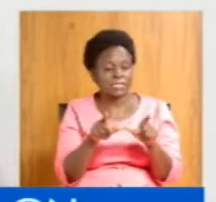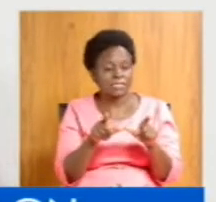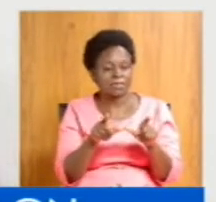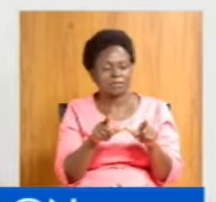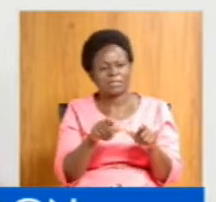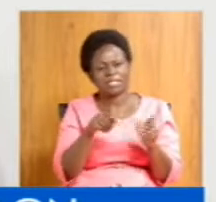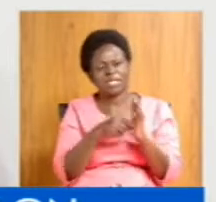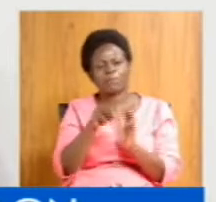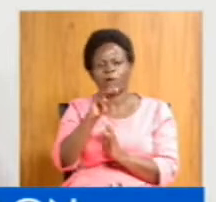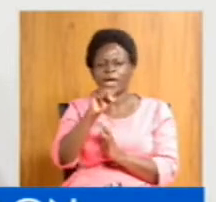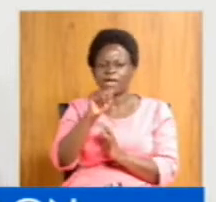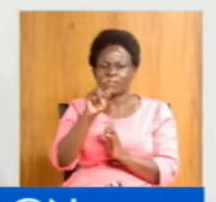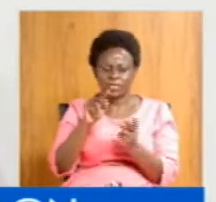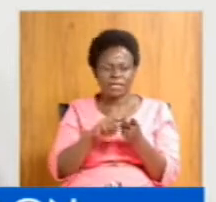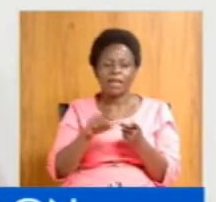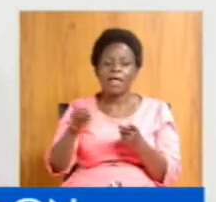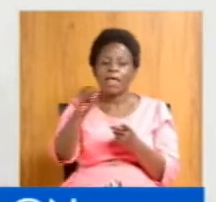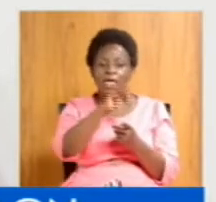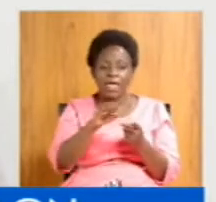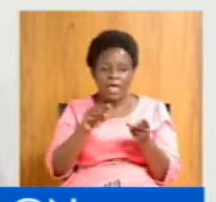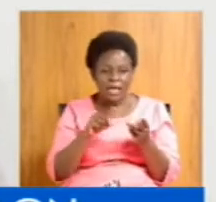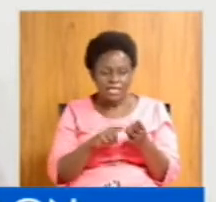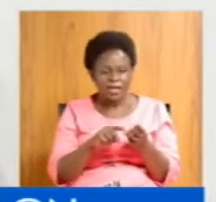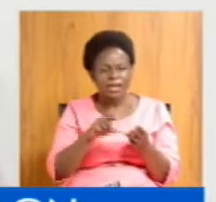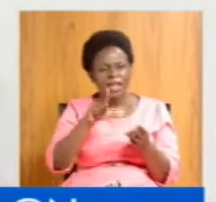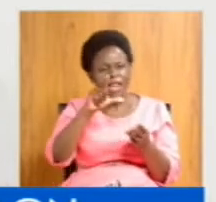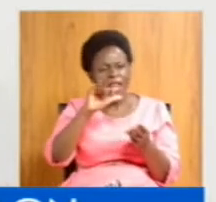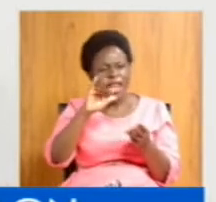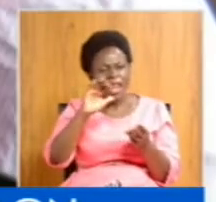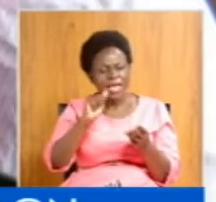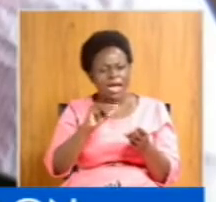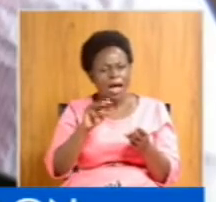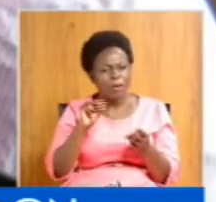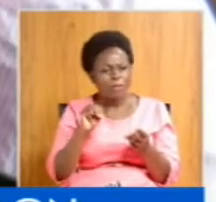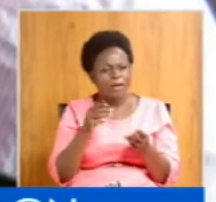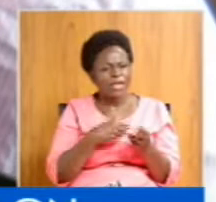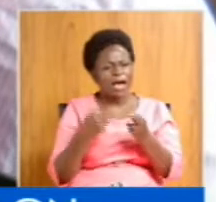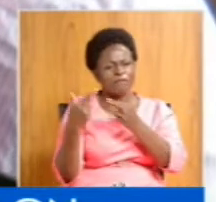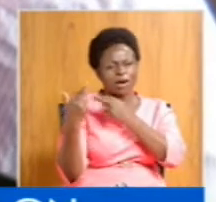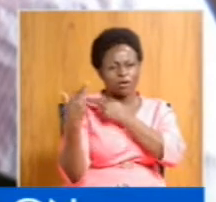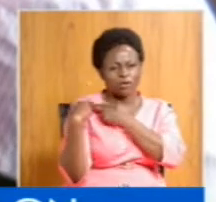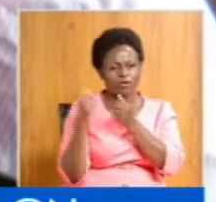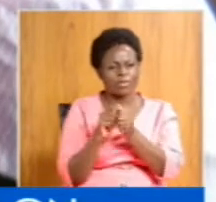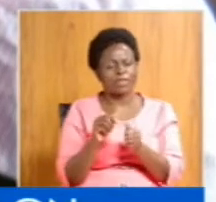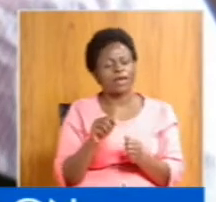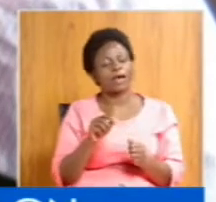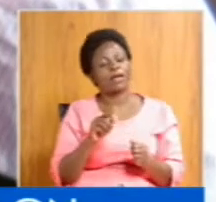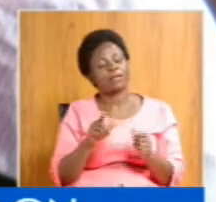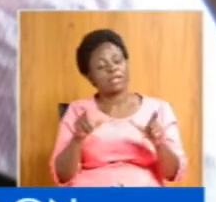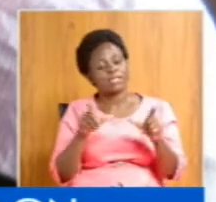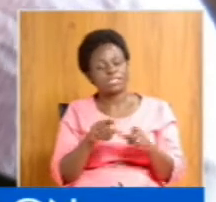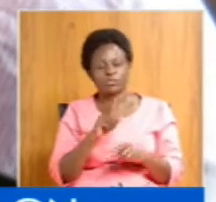operators like MTN, Airtel, Lyca Mobile, who have an obligation in their licenses to